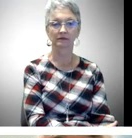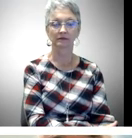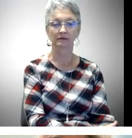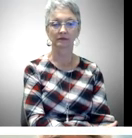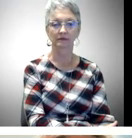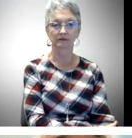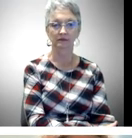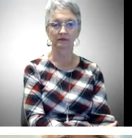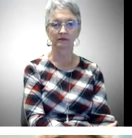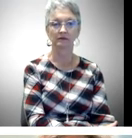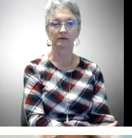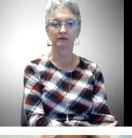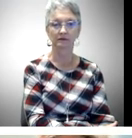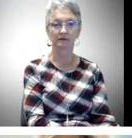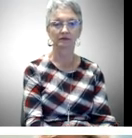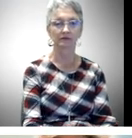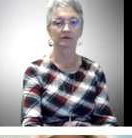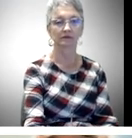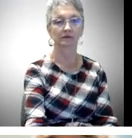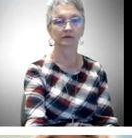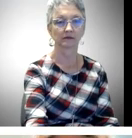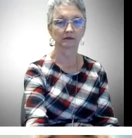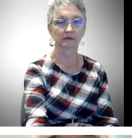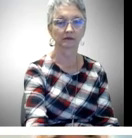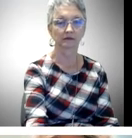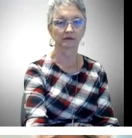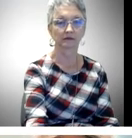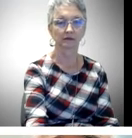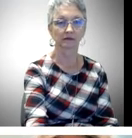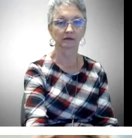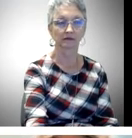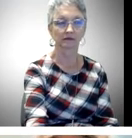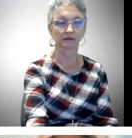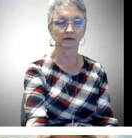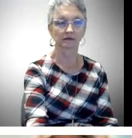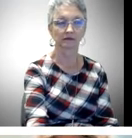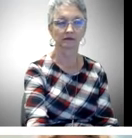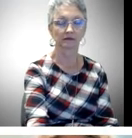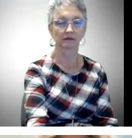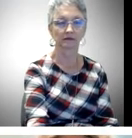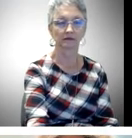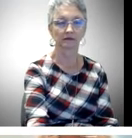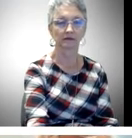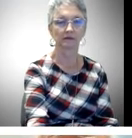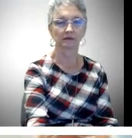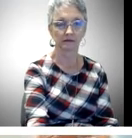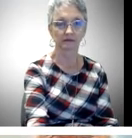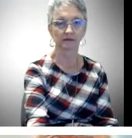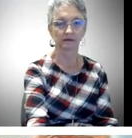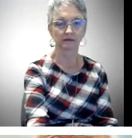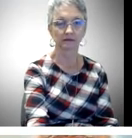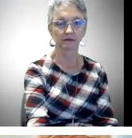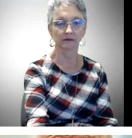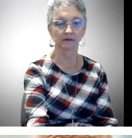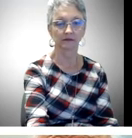want to take their rights, or they want to get a guardianship over them. And it's not right. I mean, our folks need to learn how to make